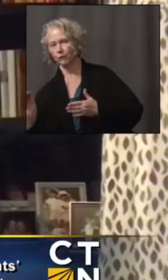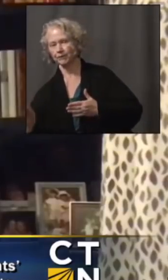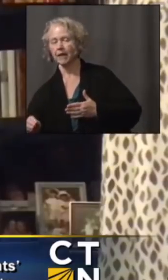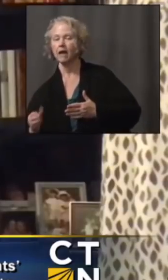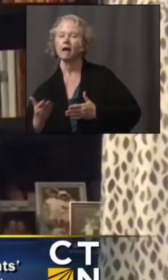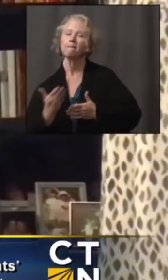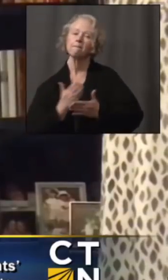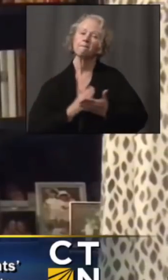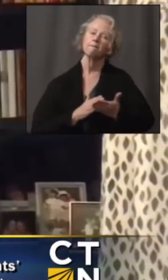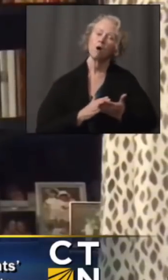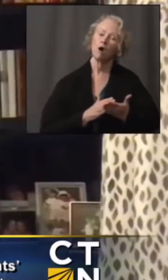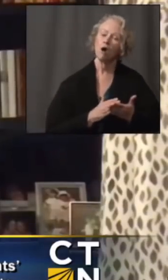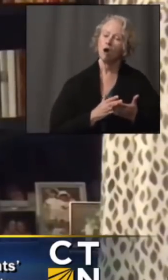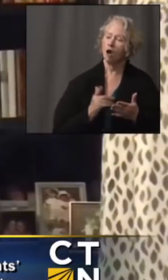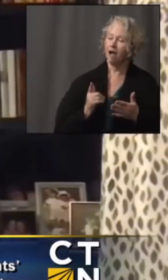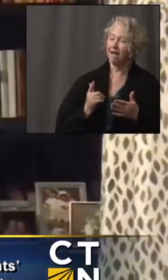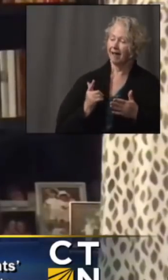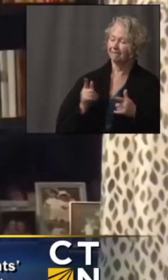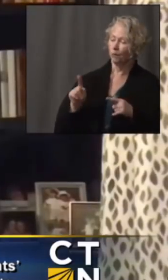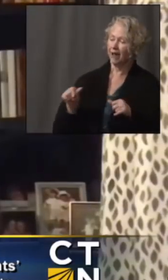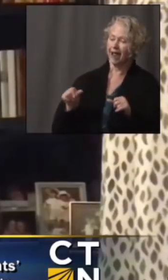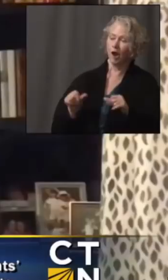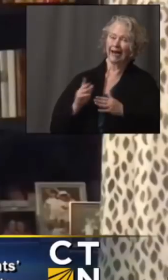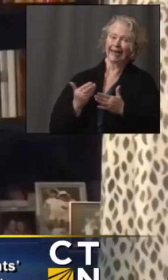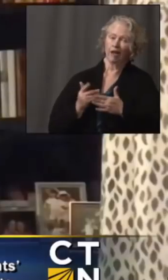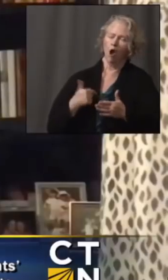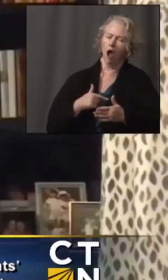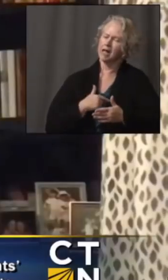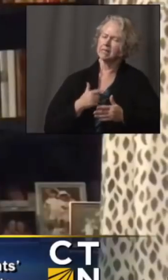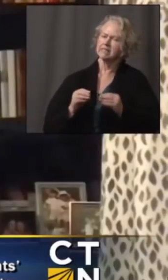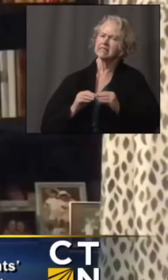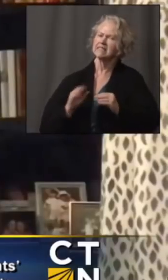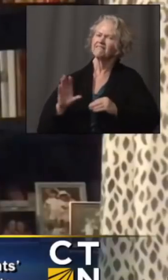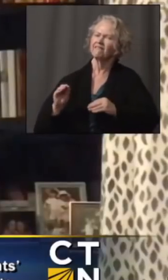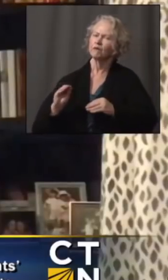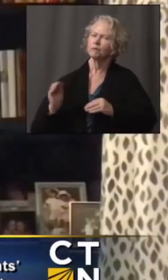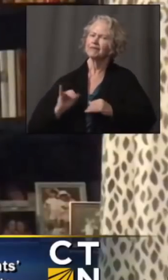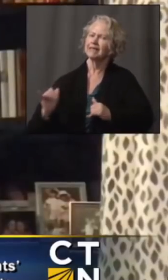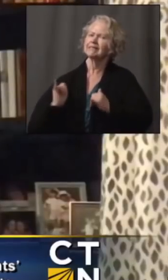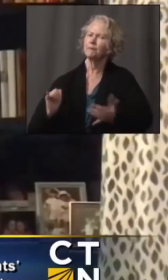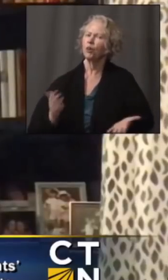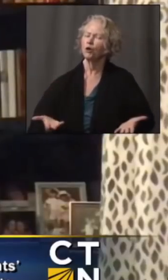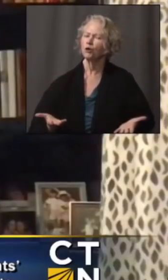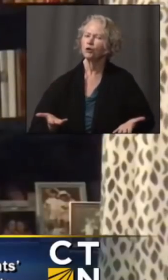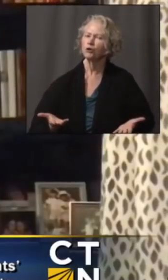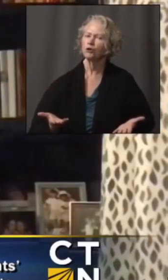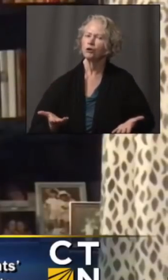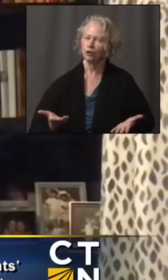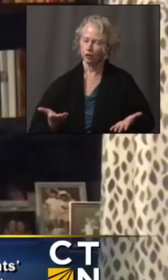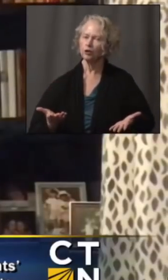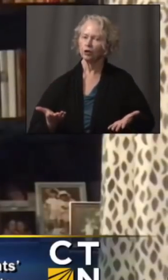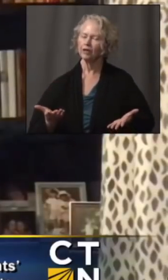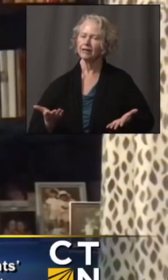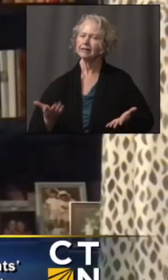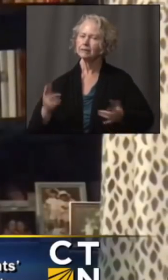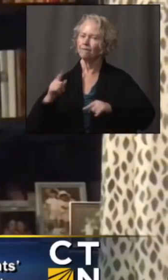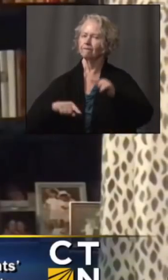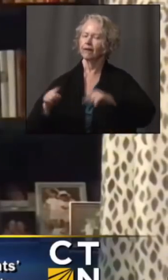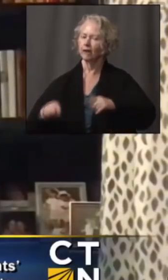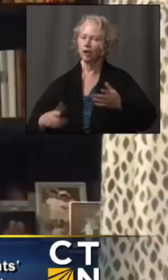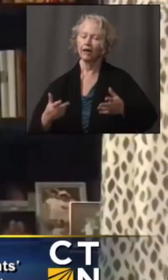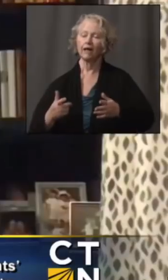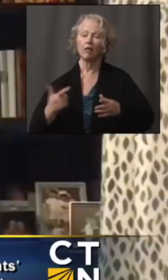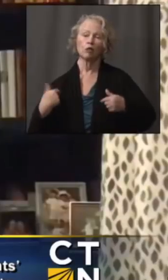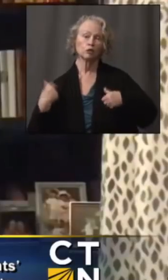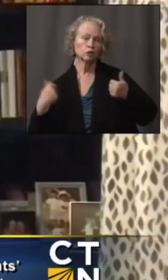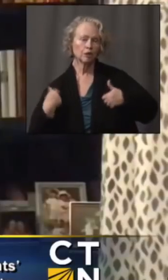of all abutting us is 50%. They're more or less similar to what we are on that front.